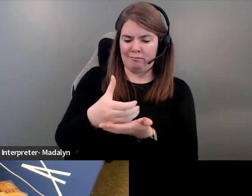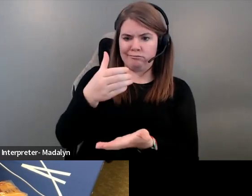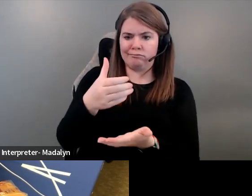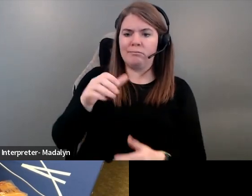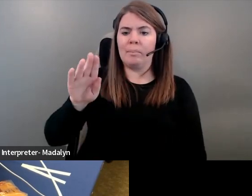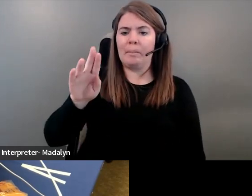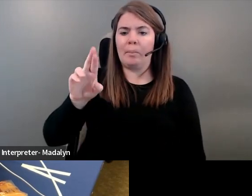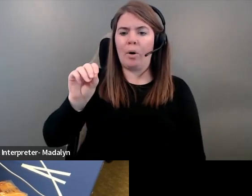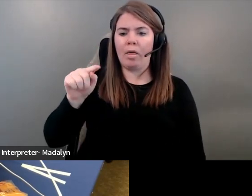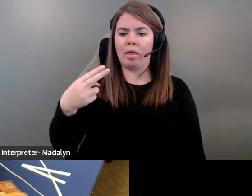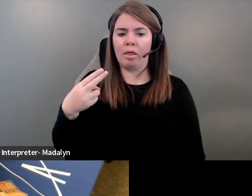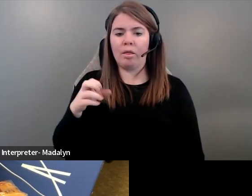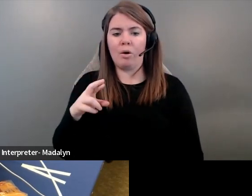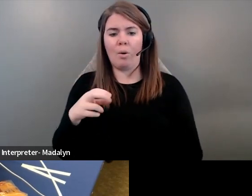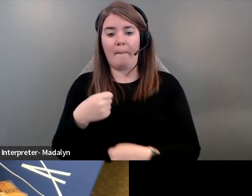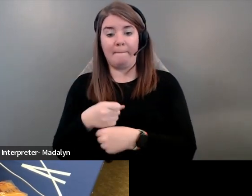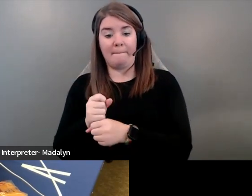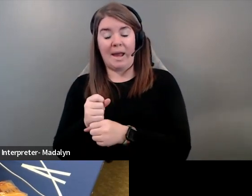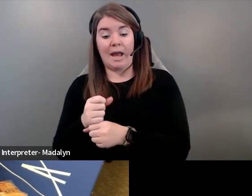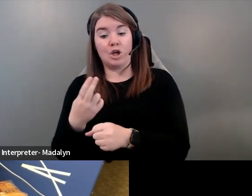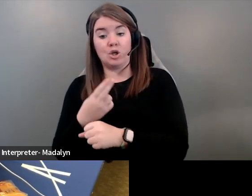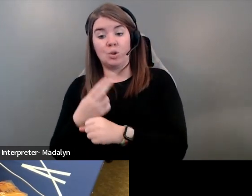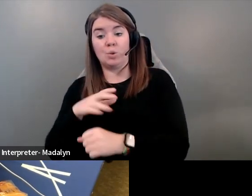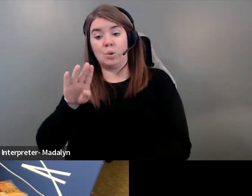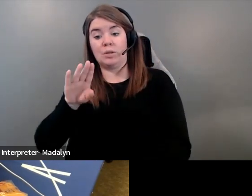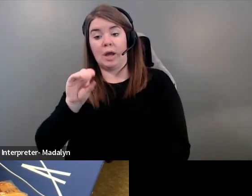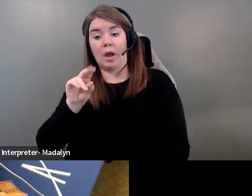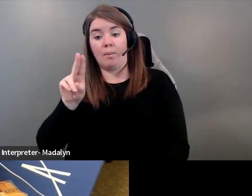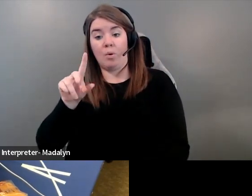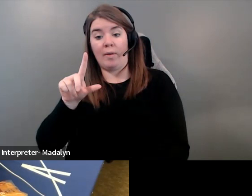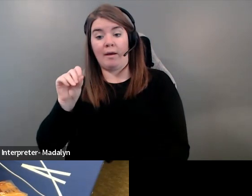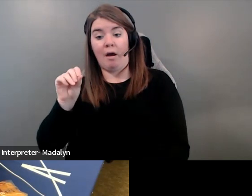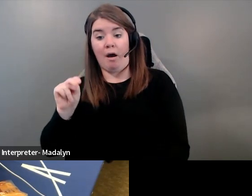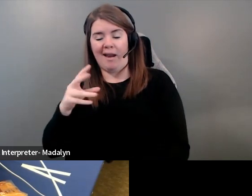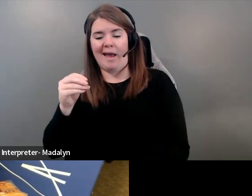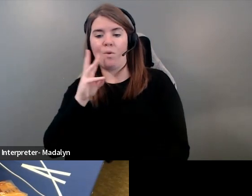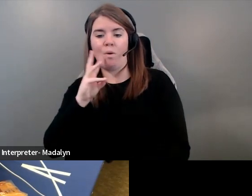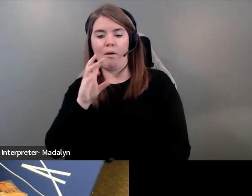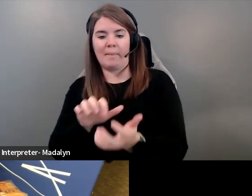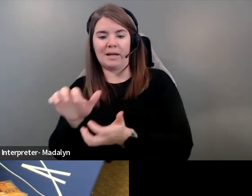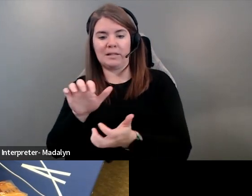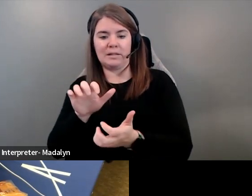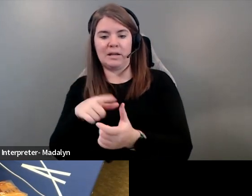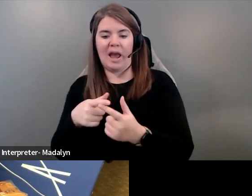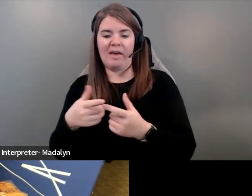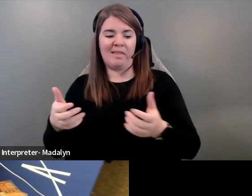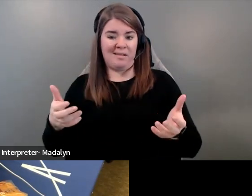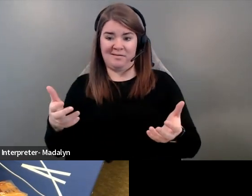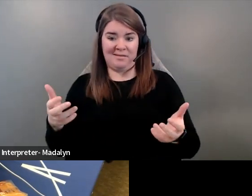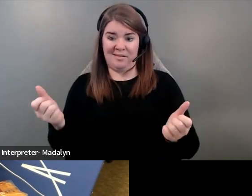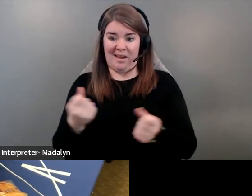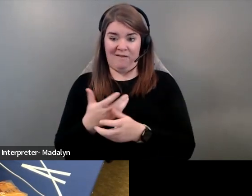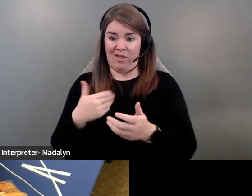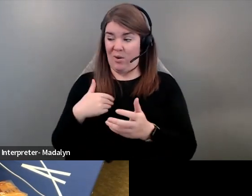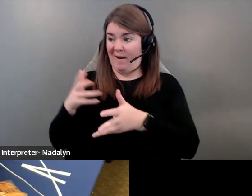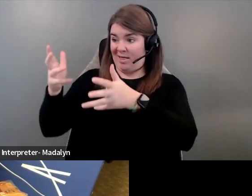it using bouillon and water, and that's your base to start with. And then add all those little bitty leftovers you had to